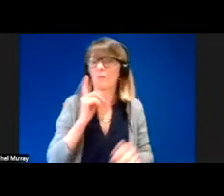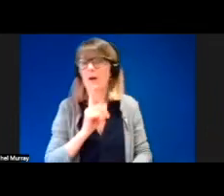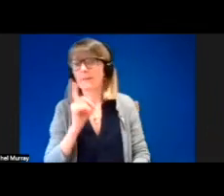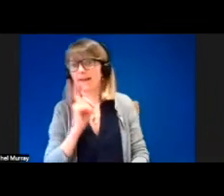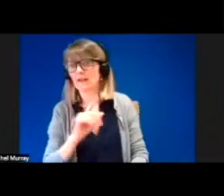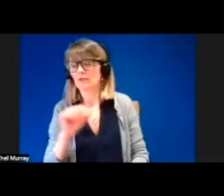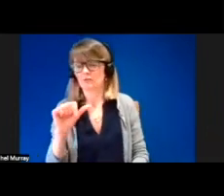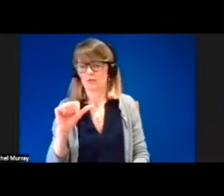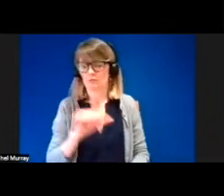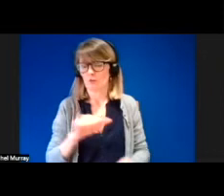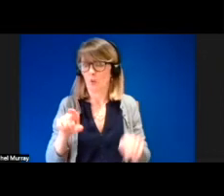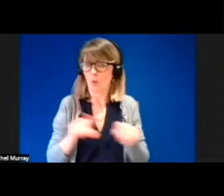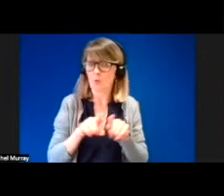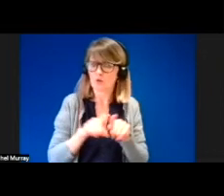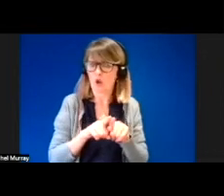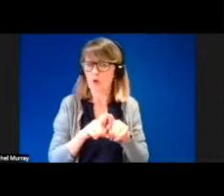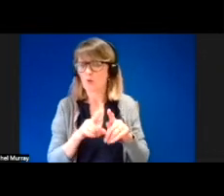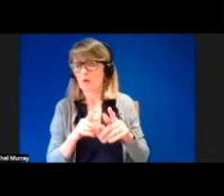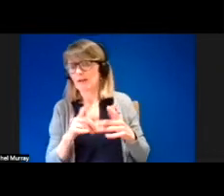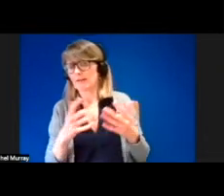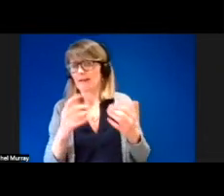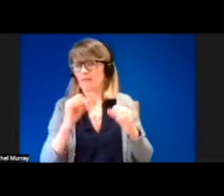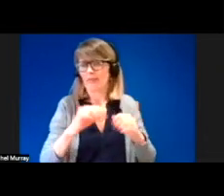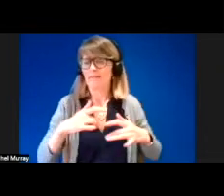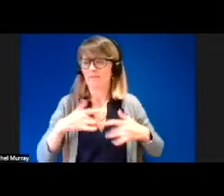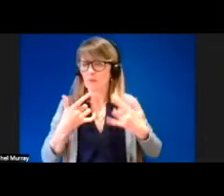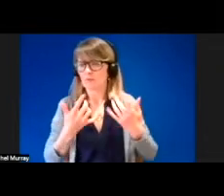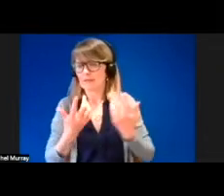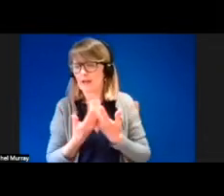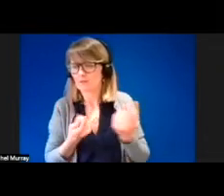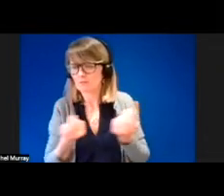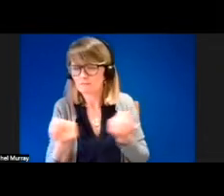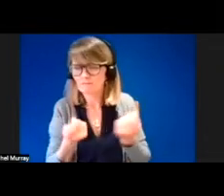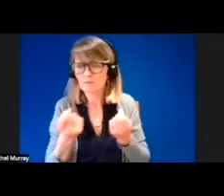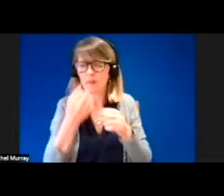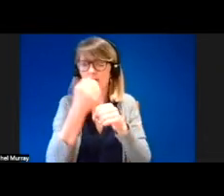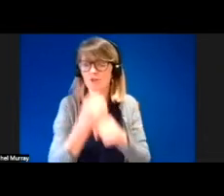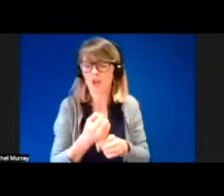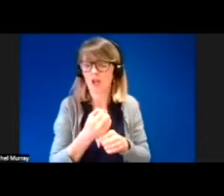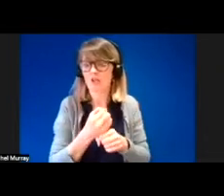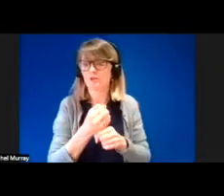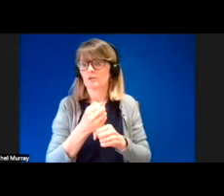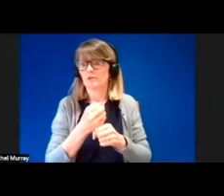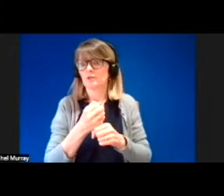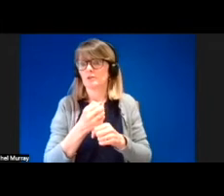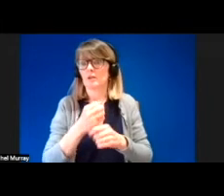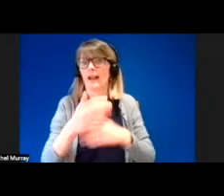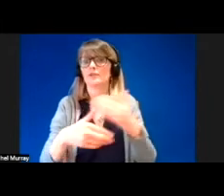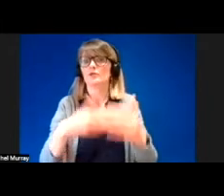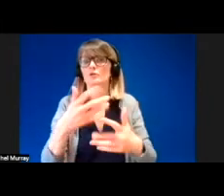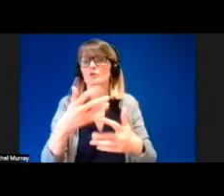have a say in the way the church was governed led to the formation of the General Assembly, which led